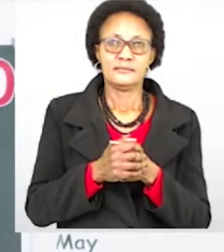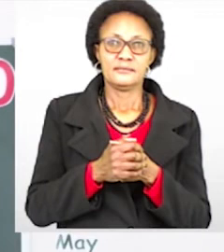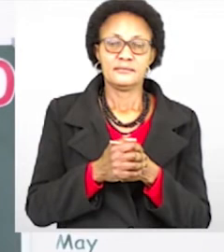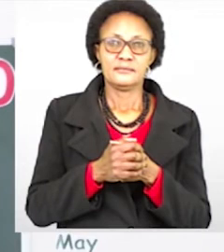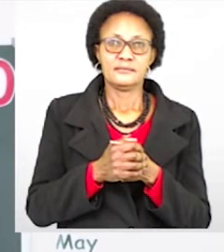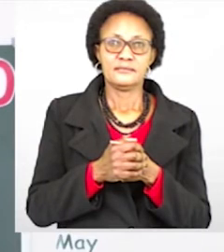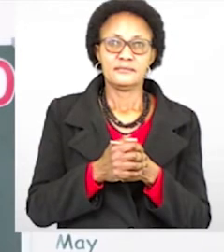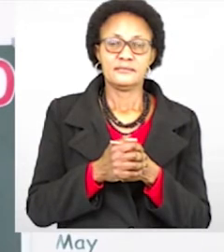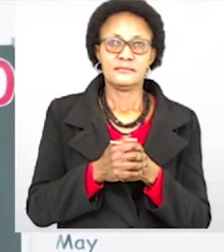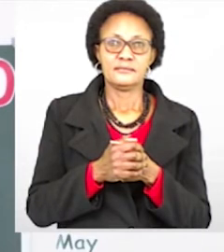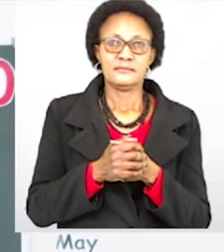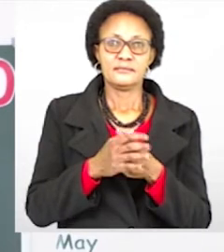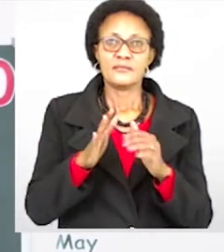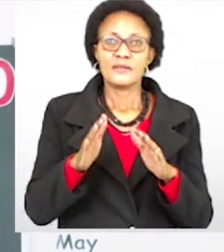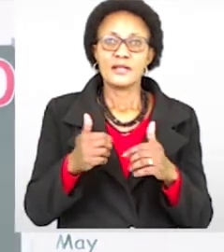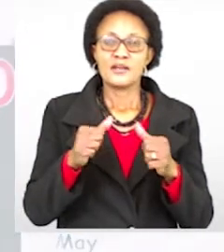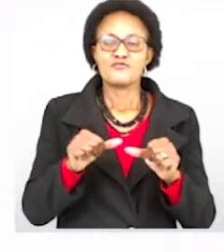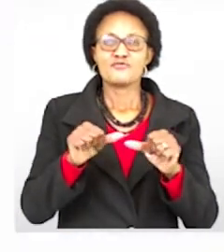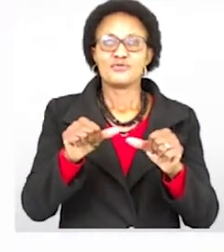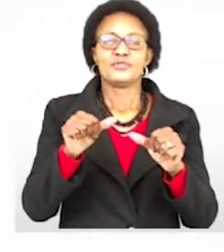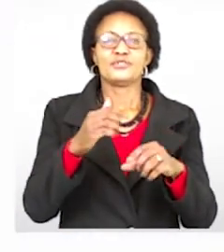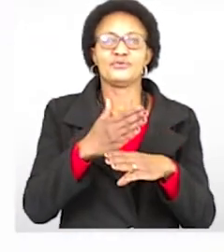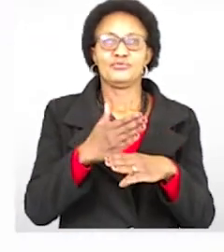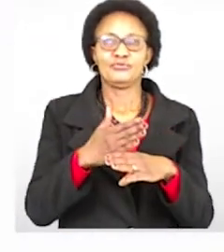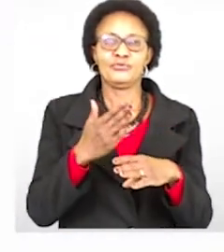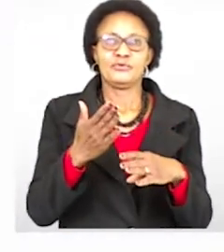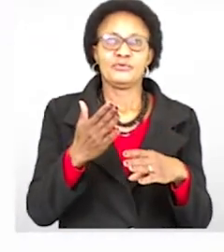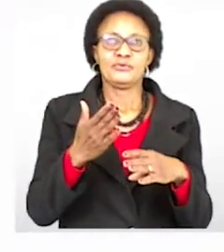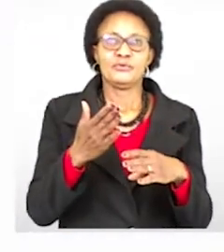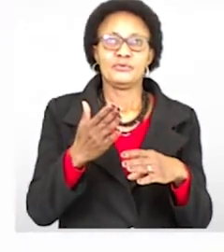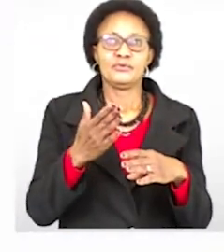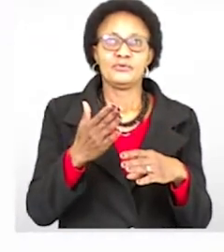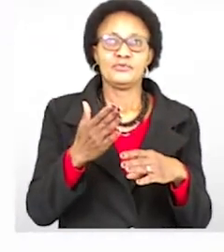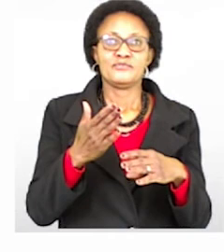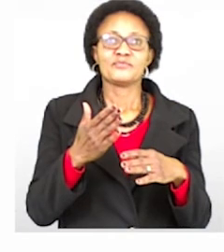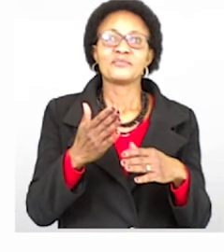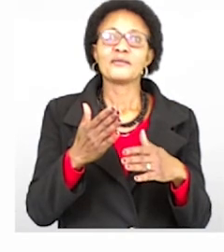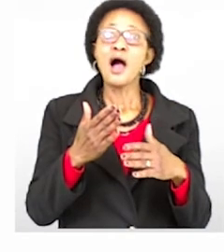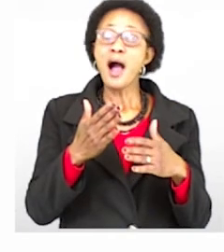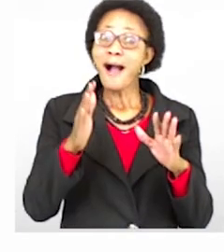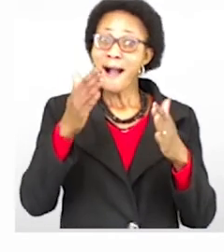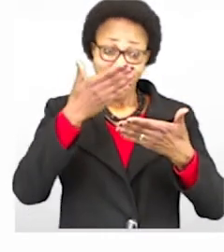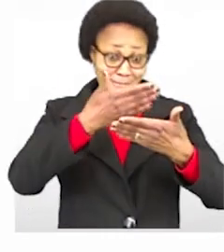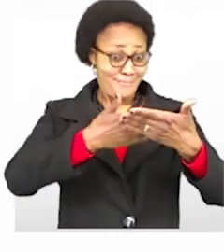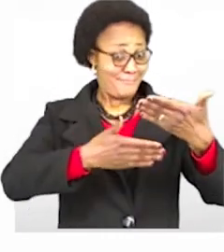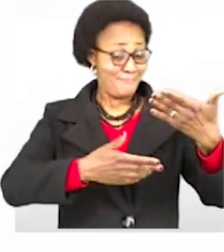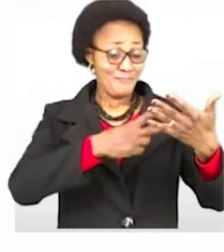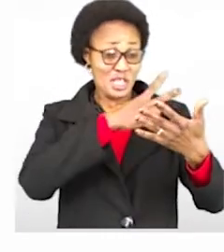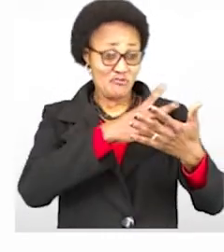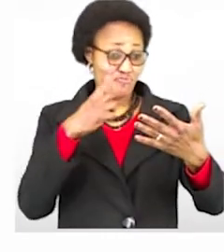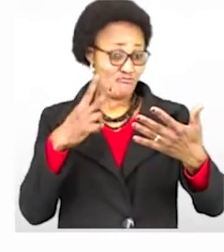Let's now take a look at our next exercise. This one is blank because on page